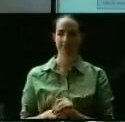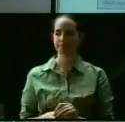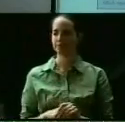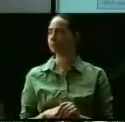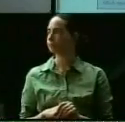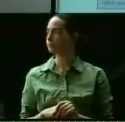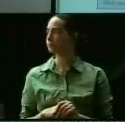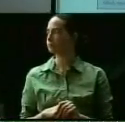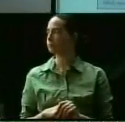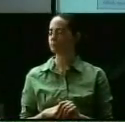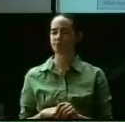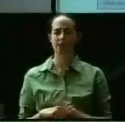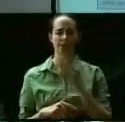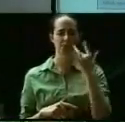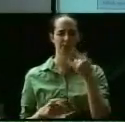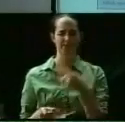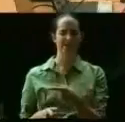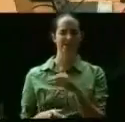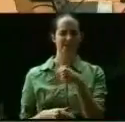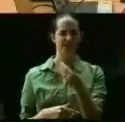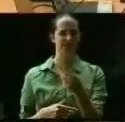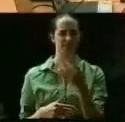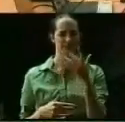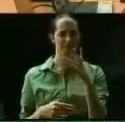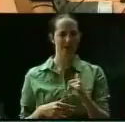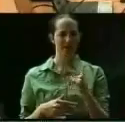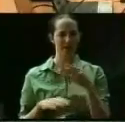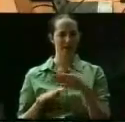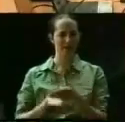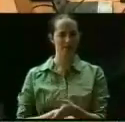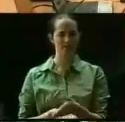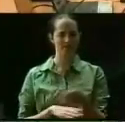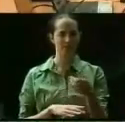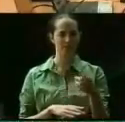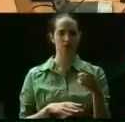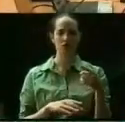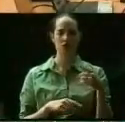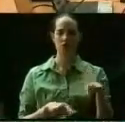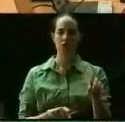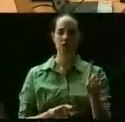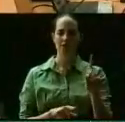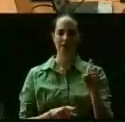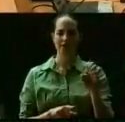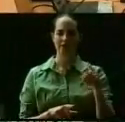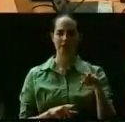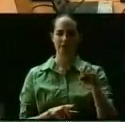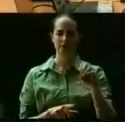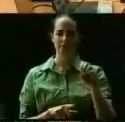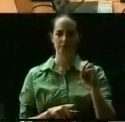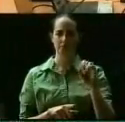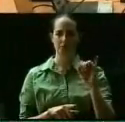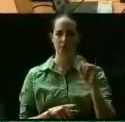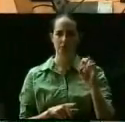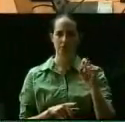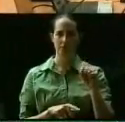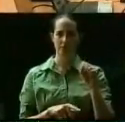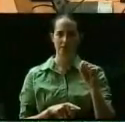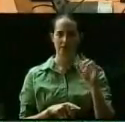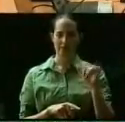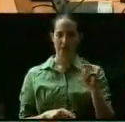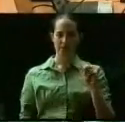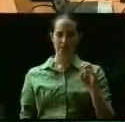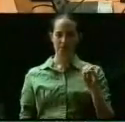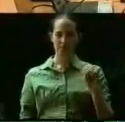Why would Mr. Wietrich present you with this after he admitted in his depositions he knew the mulch was contaminated, that he had been notified about